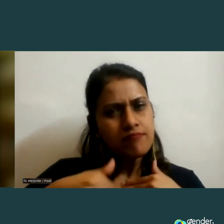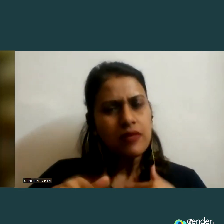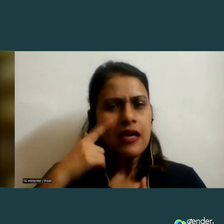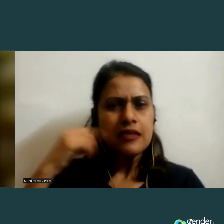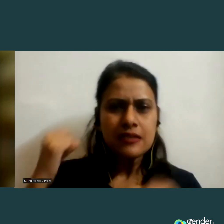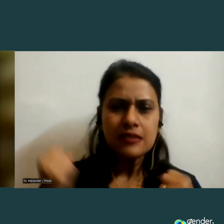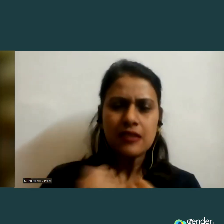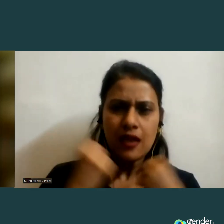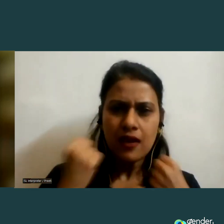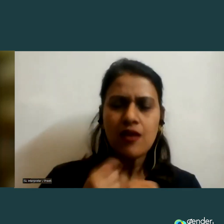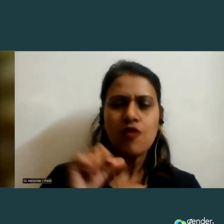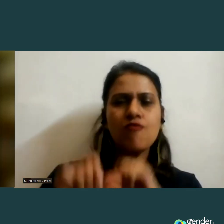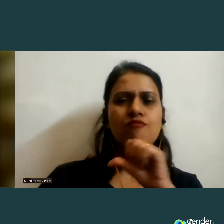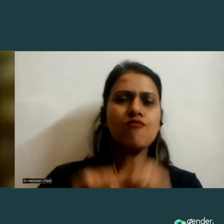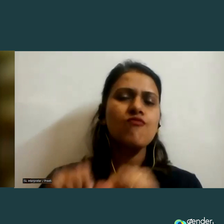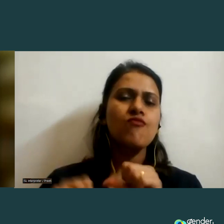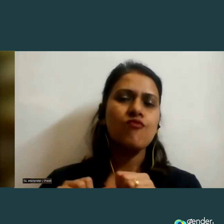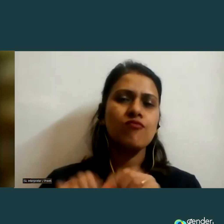tweak the process.